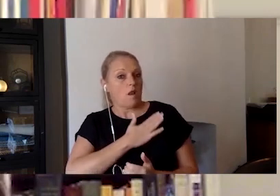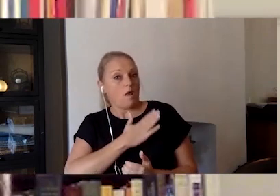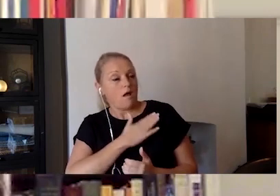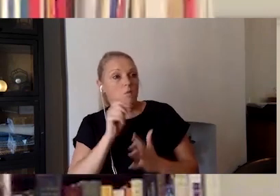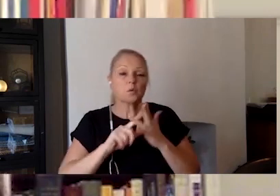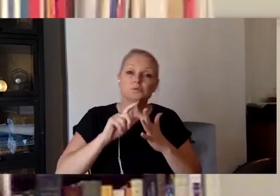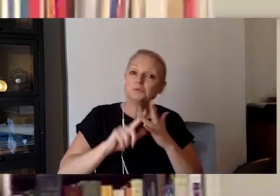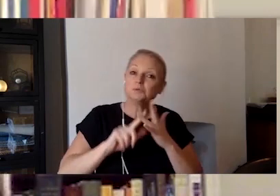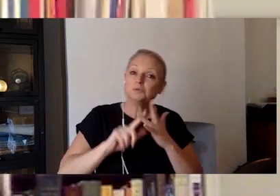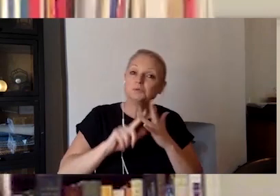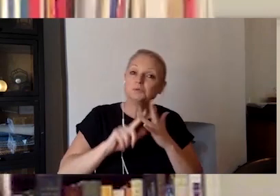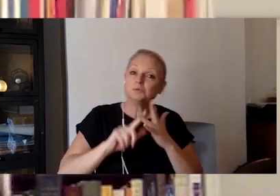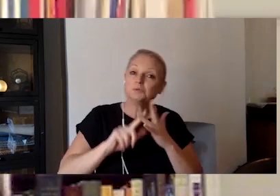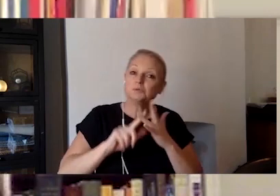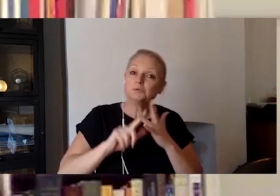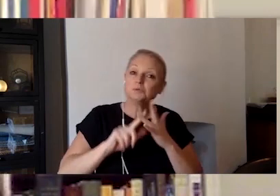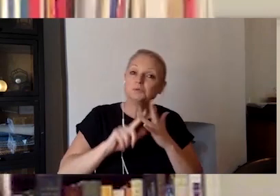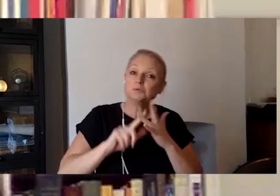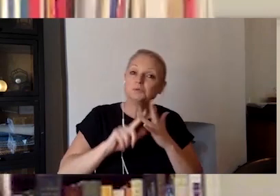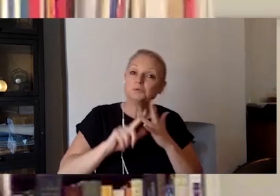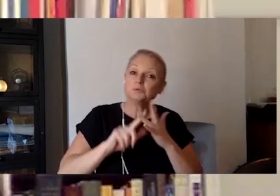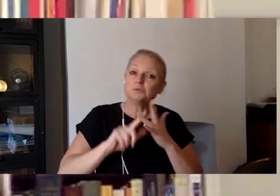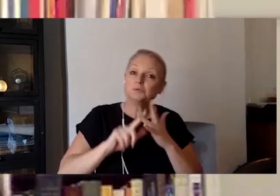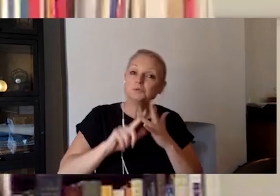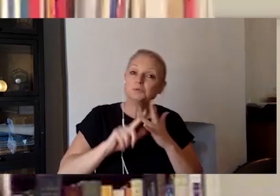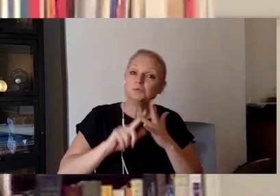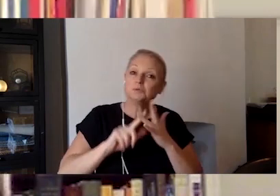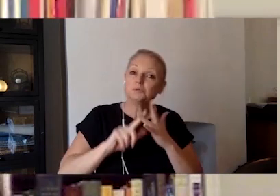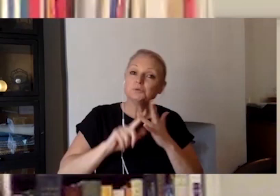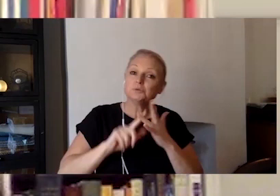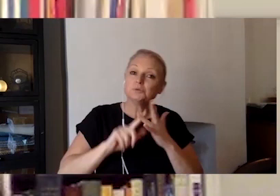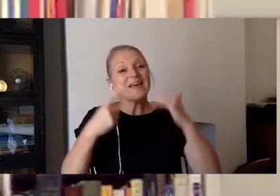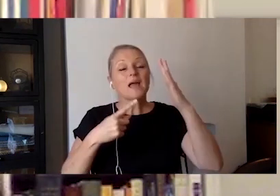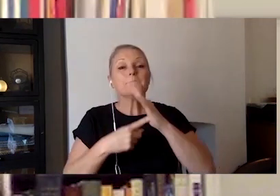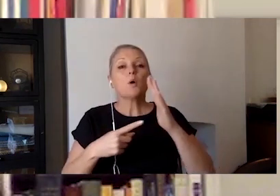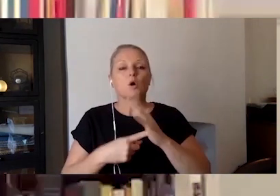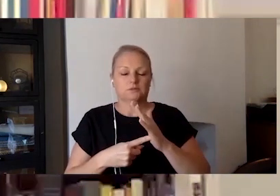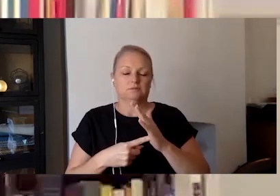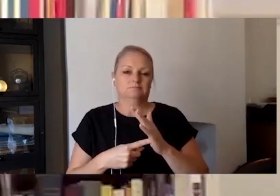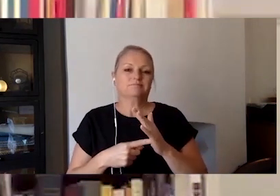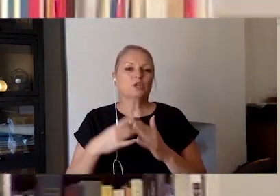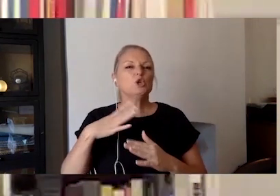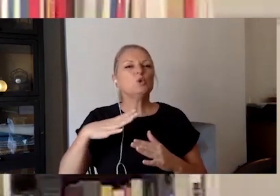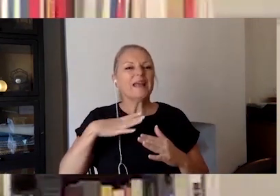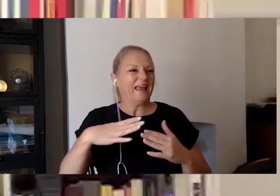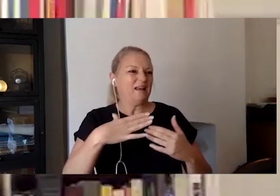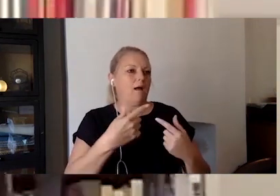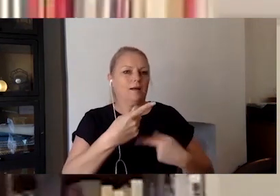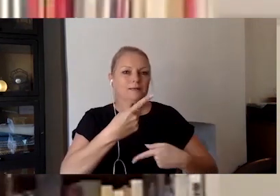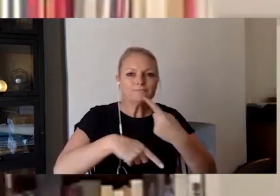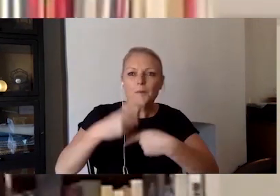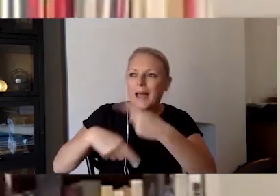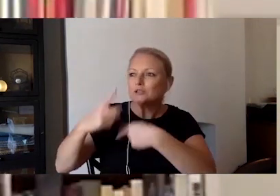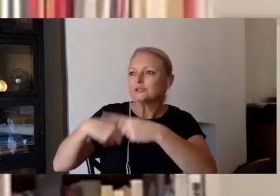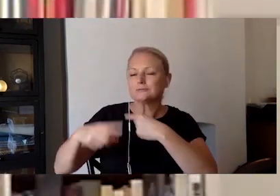Well, one of them I would say is actively add an extra dose of good news to your daily information diet. For instance, on